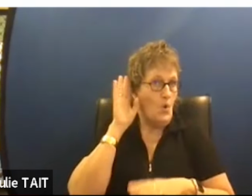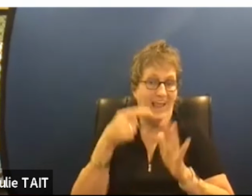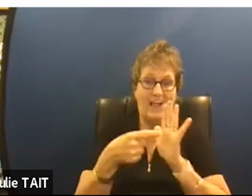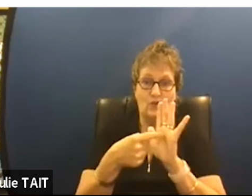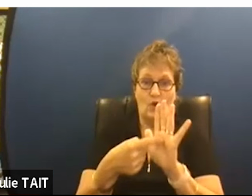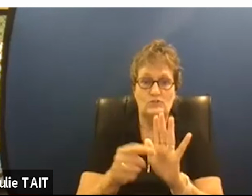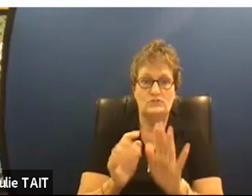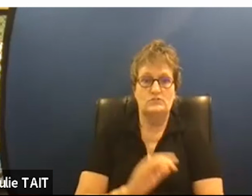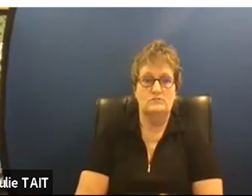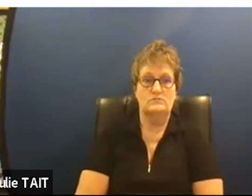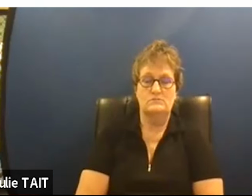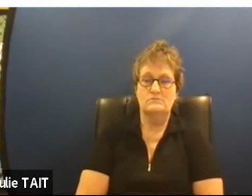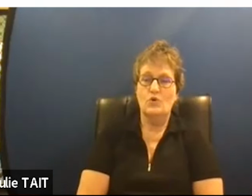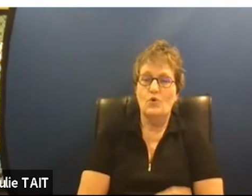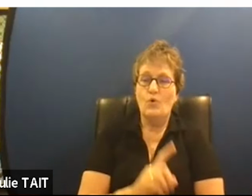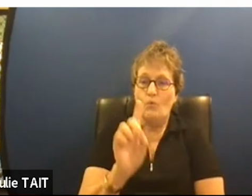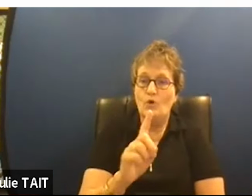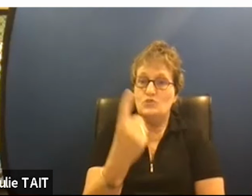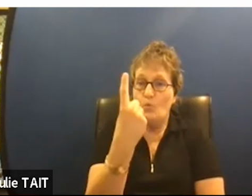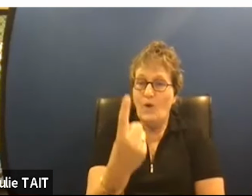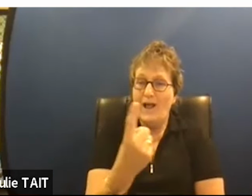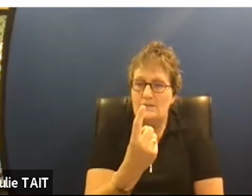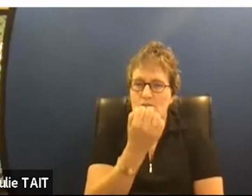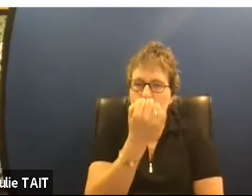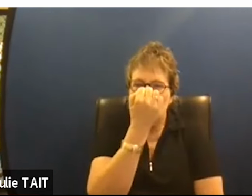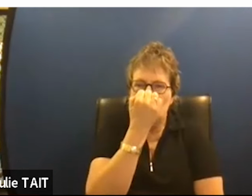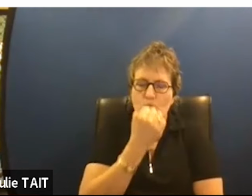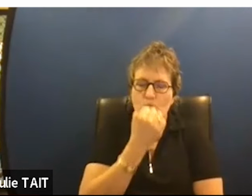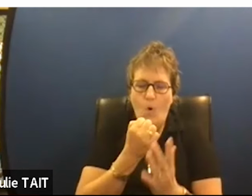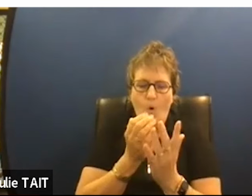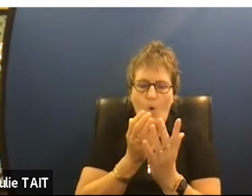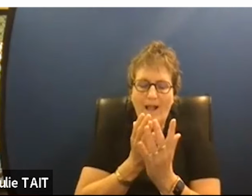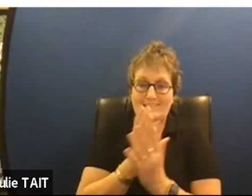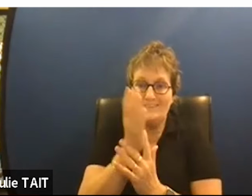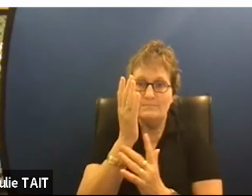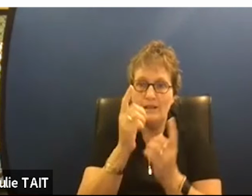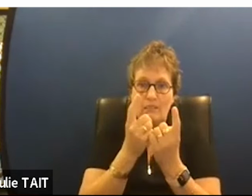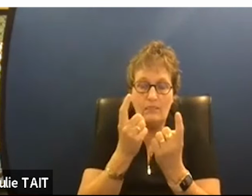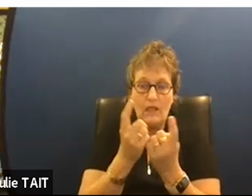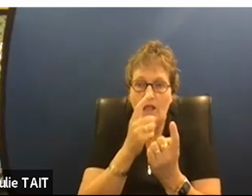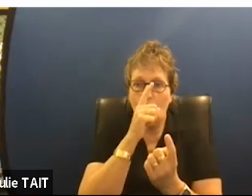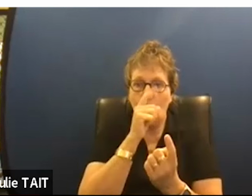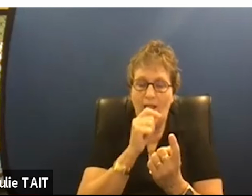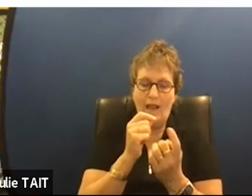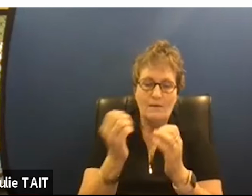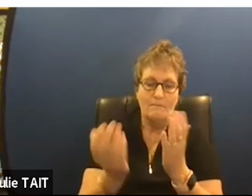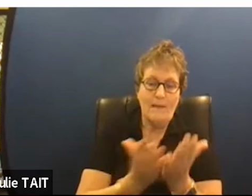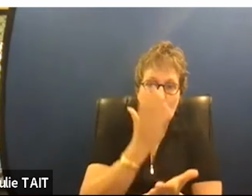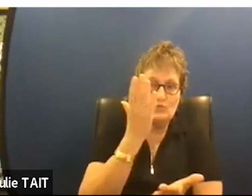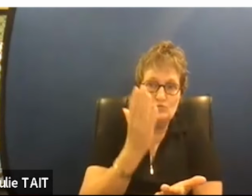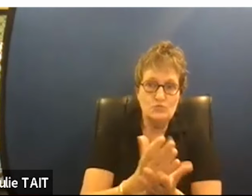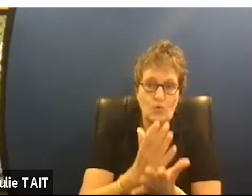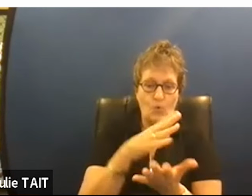one small accessibility improvement you could make to ensure neurodiverse students have equal opportunity to learn within their